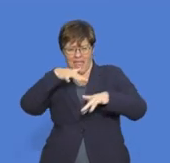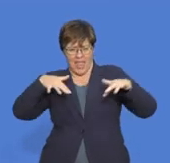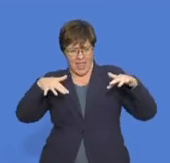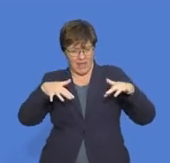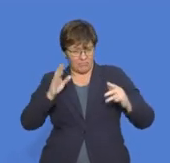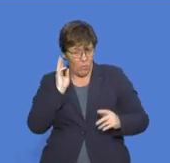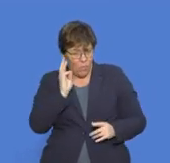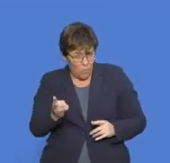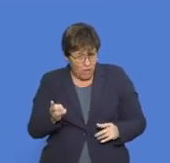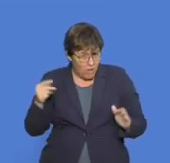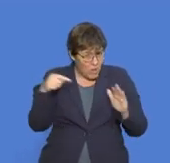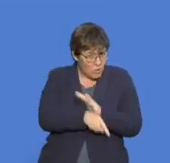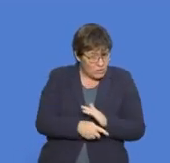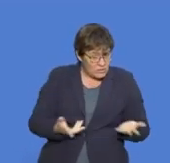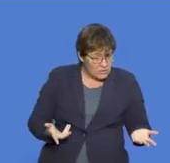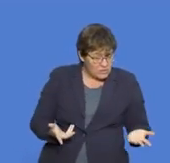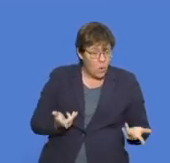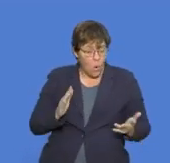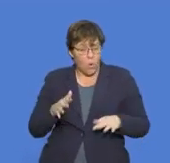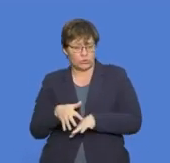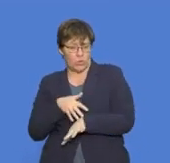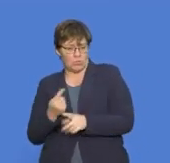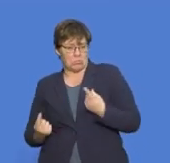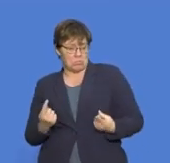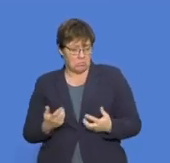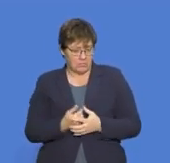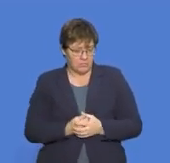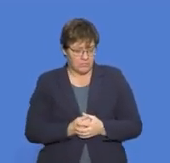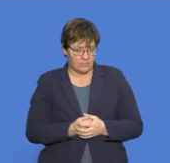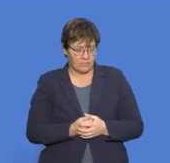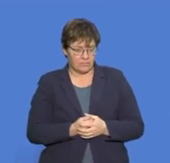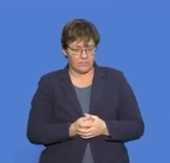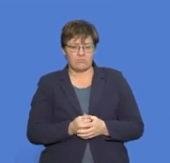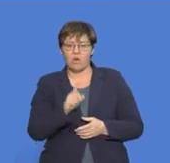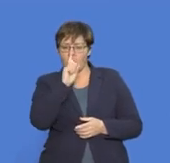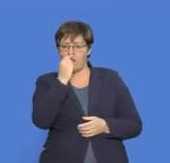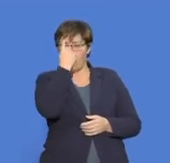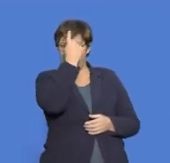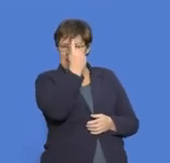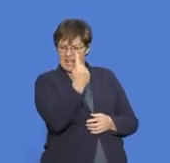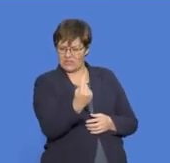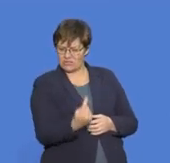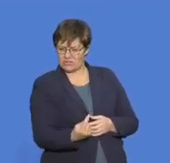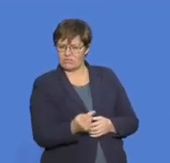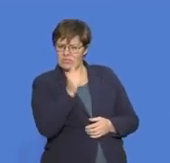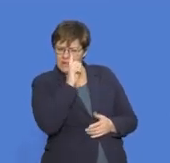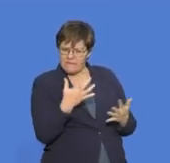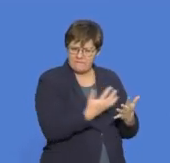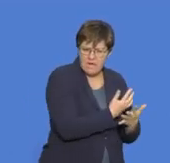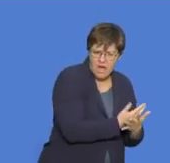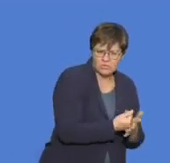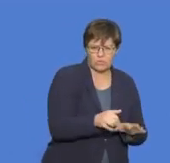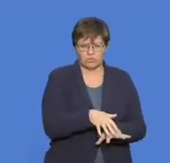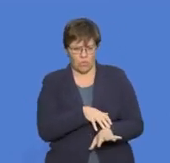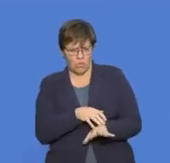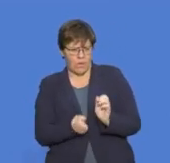air, will they lose water more quickly or more slowly? So we're going to have a look at each one of these to see how does